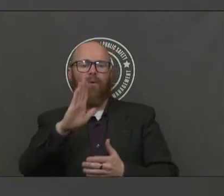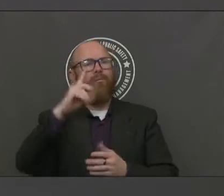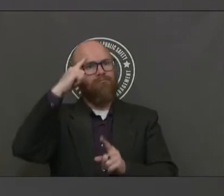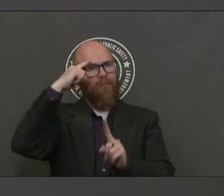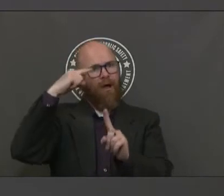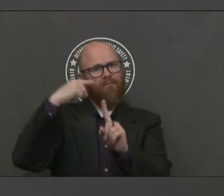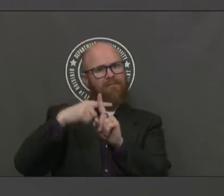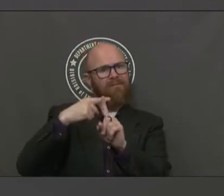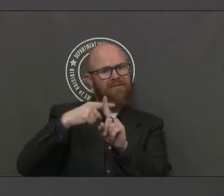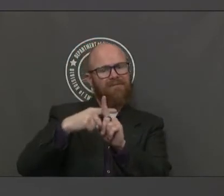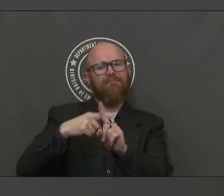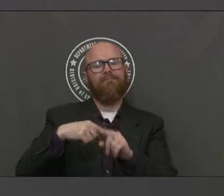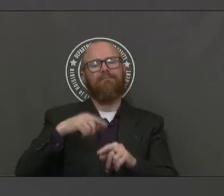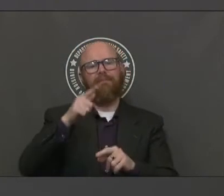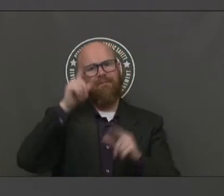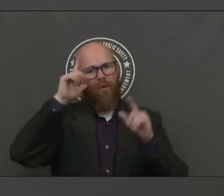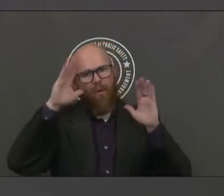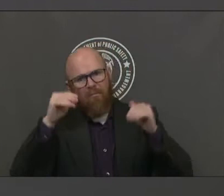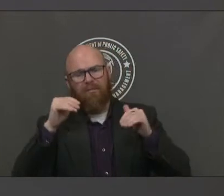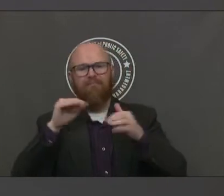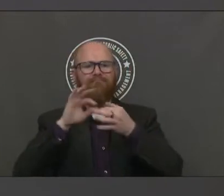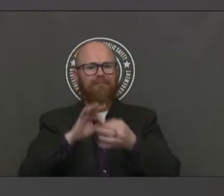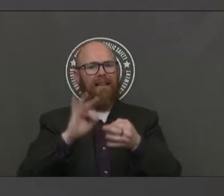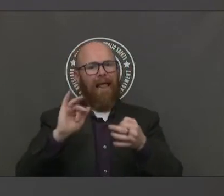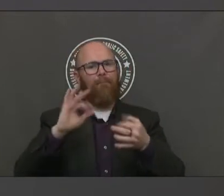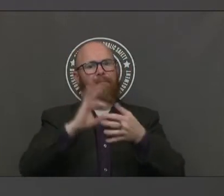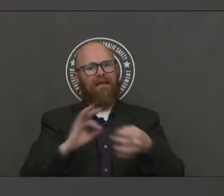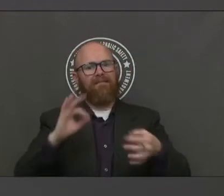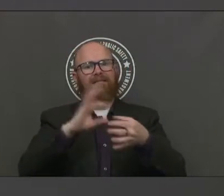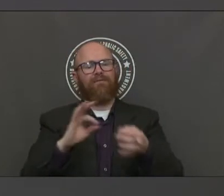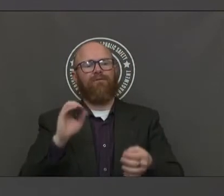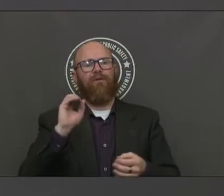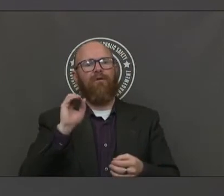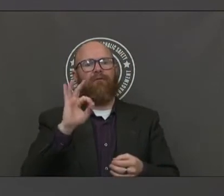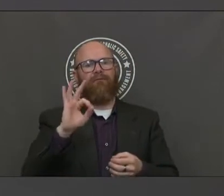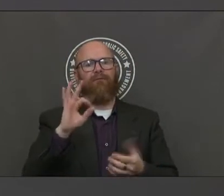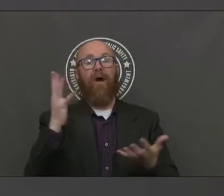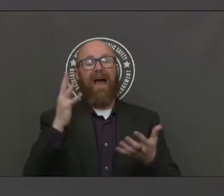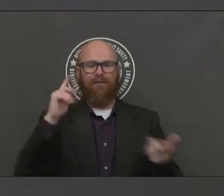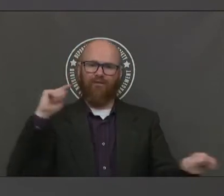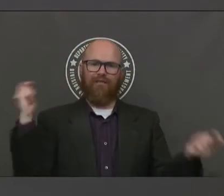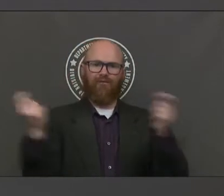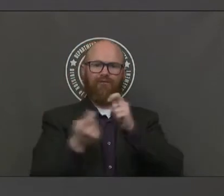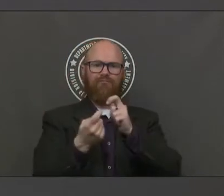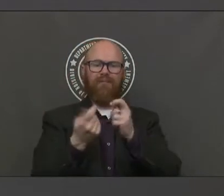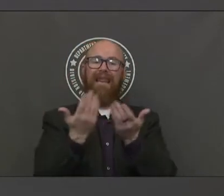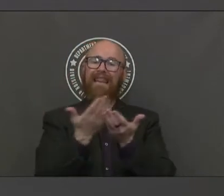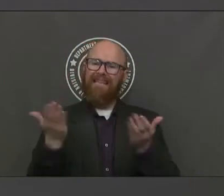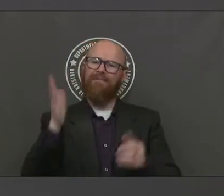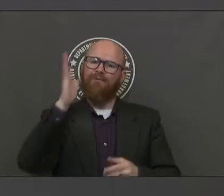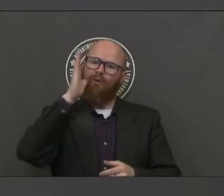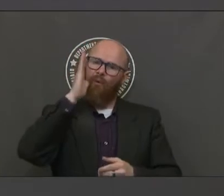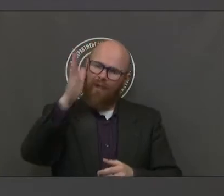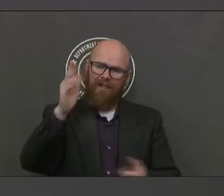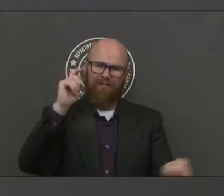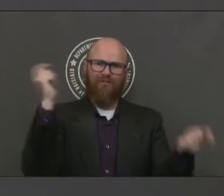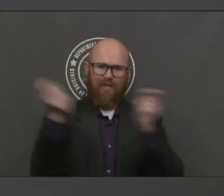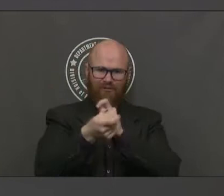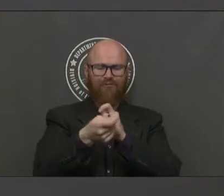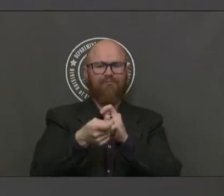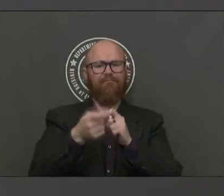optimism about messaging that things will change as people